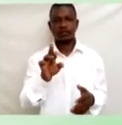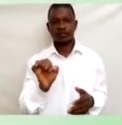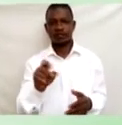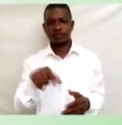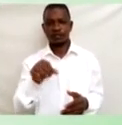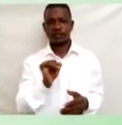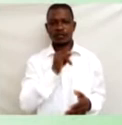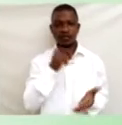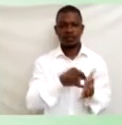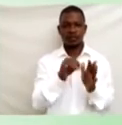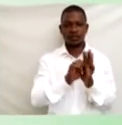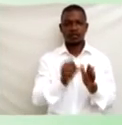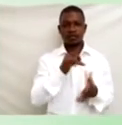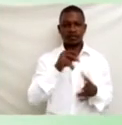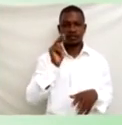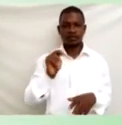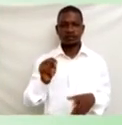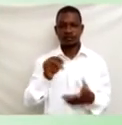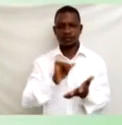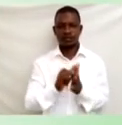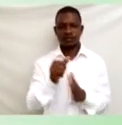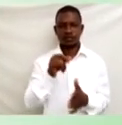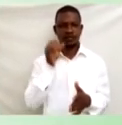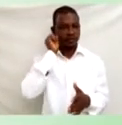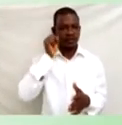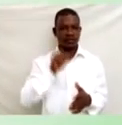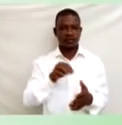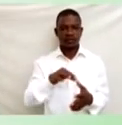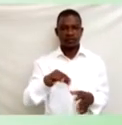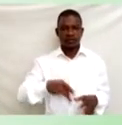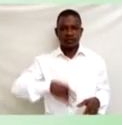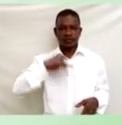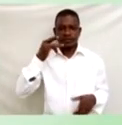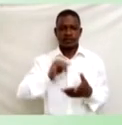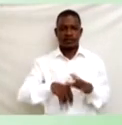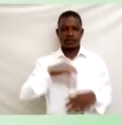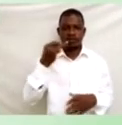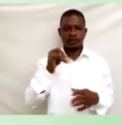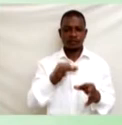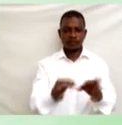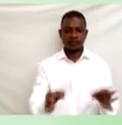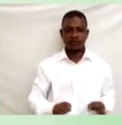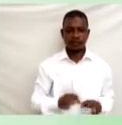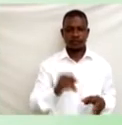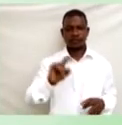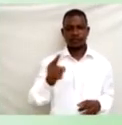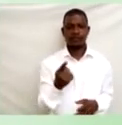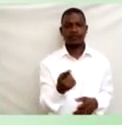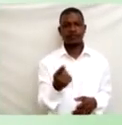This applies to proposals and suggestions. Example,